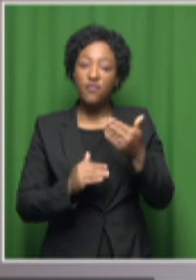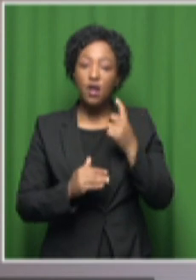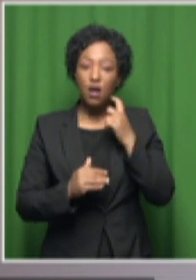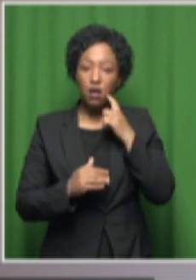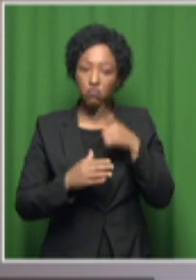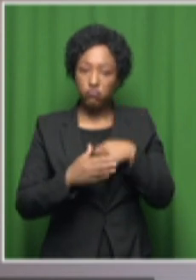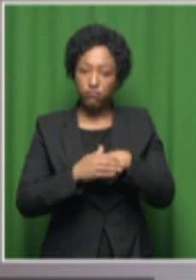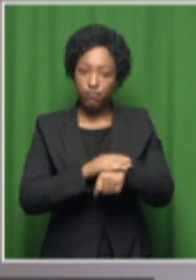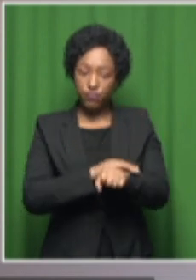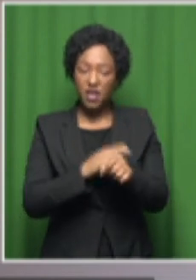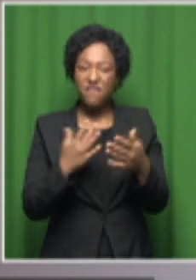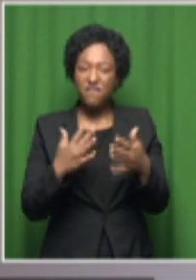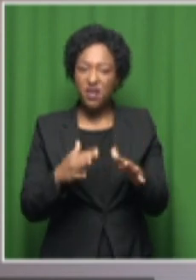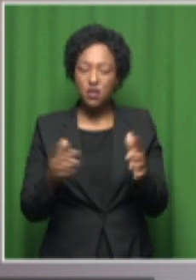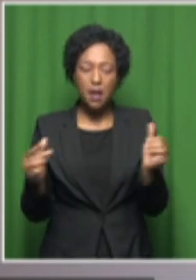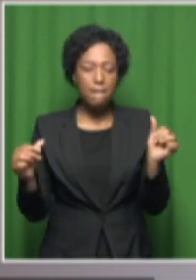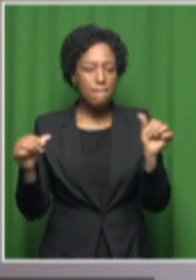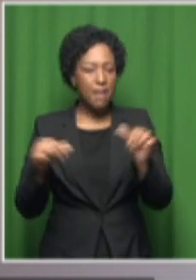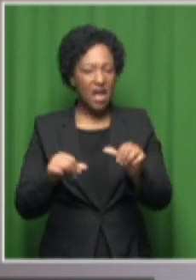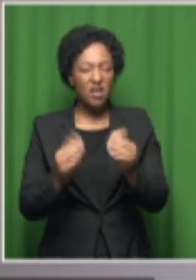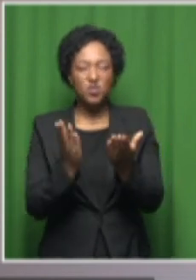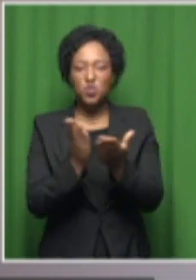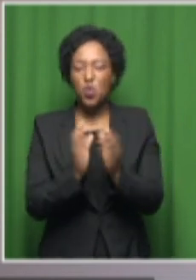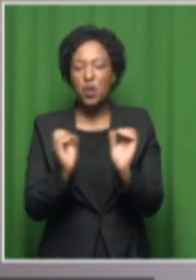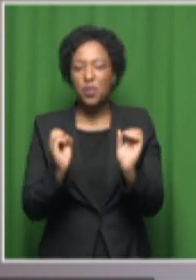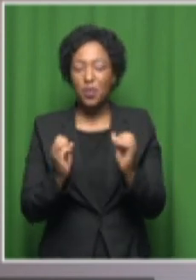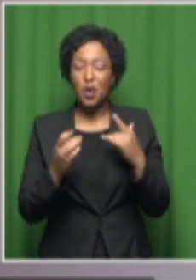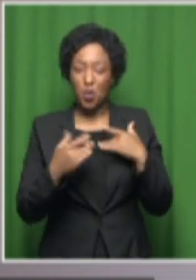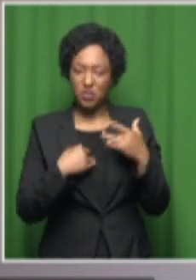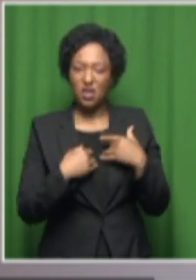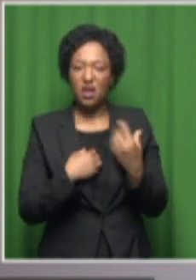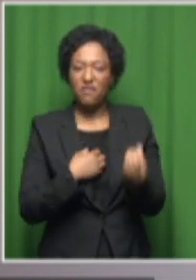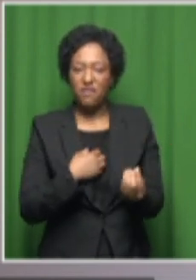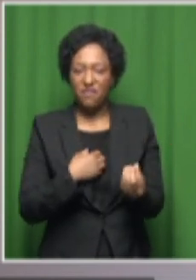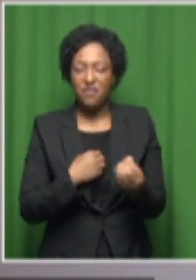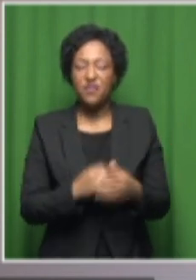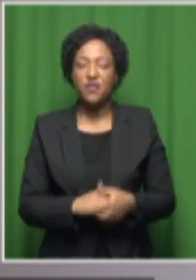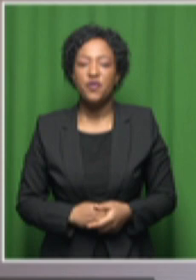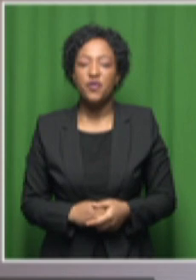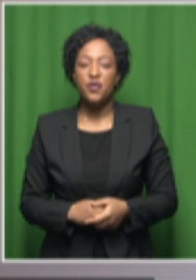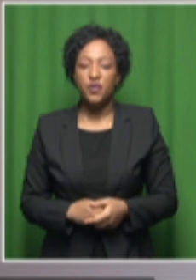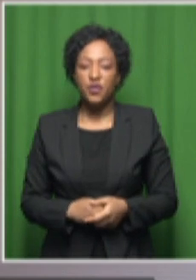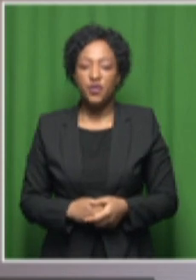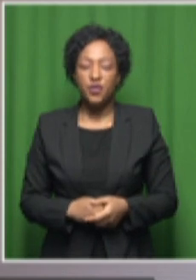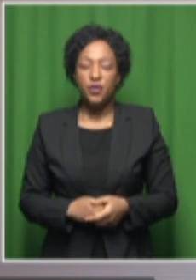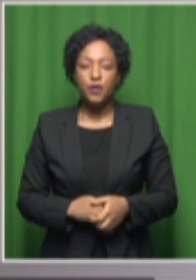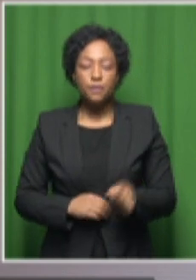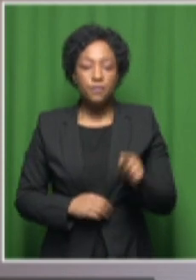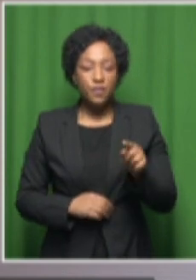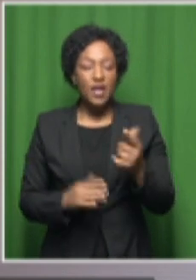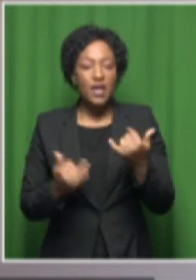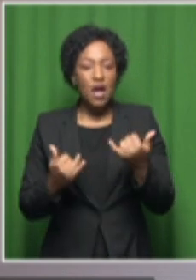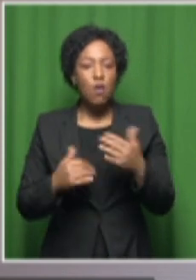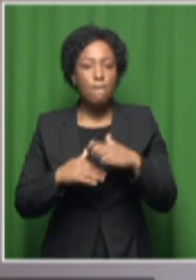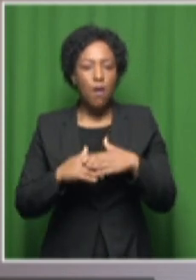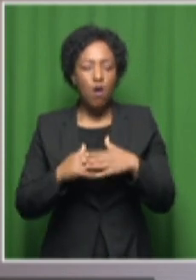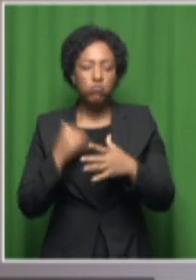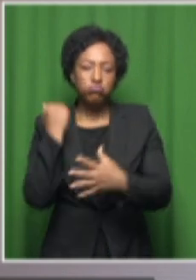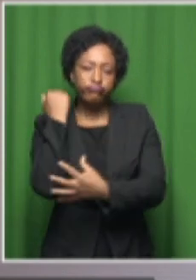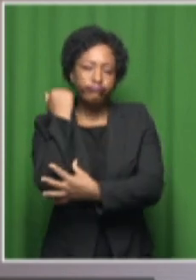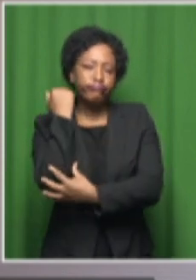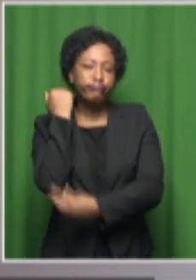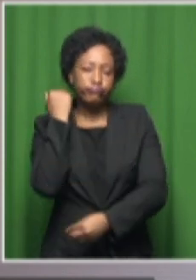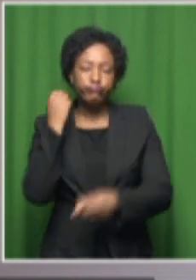usually lost to the education system forever. This in itself deepens poverty in